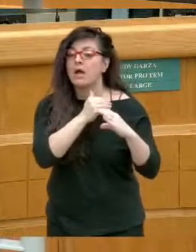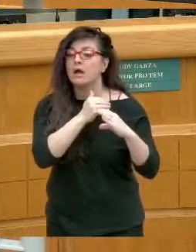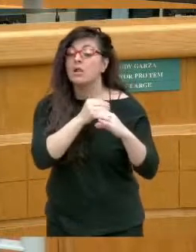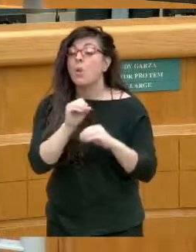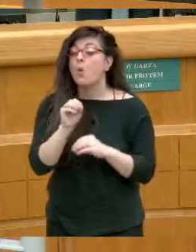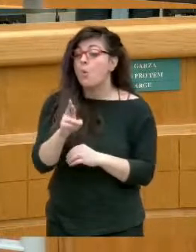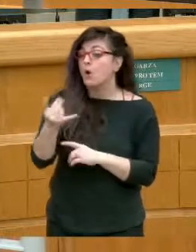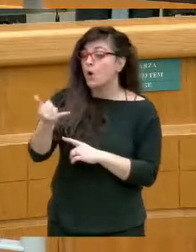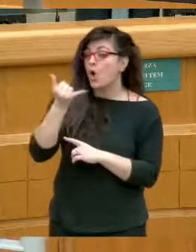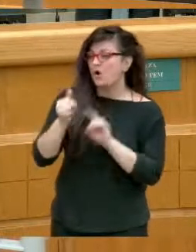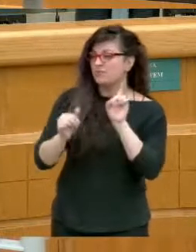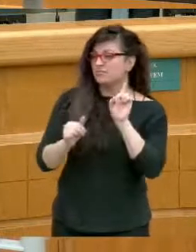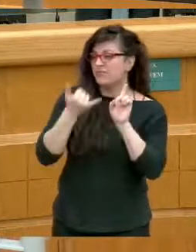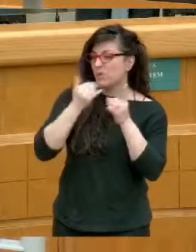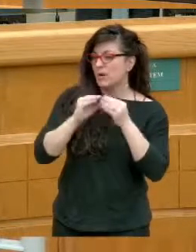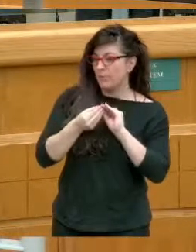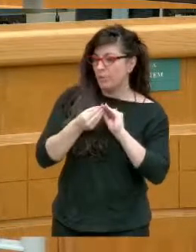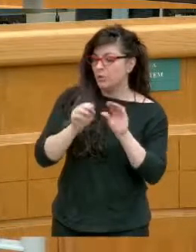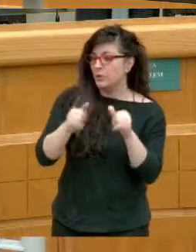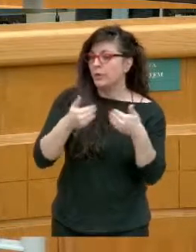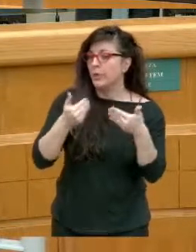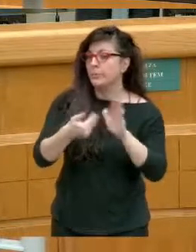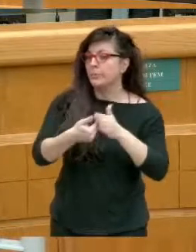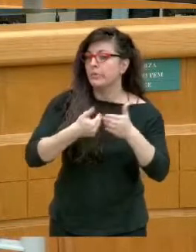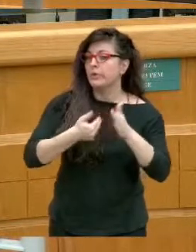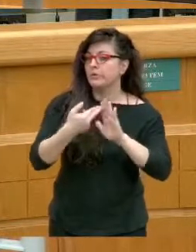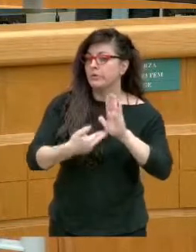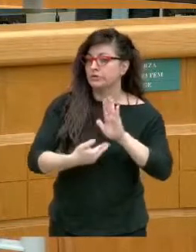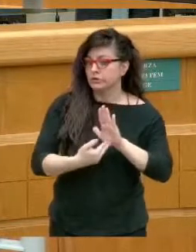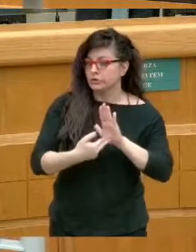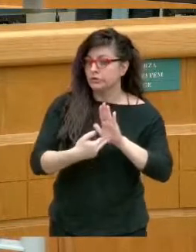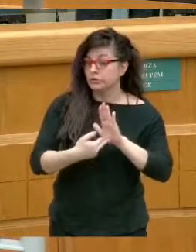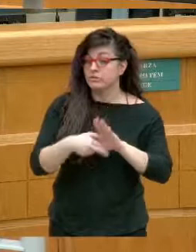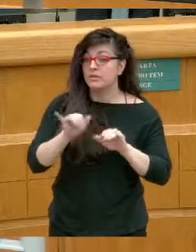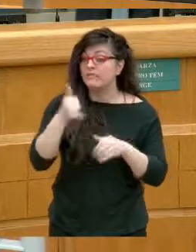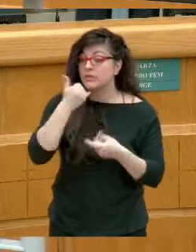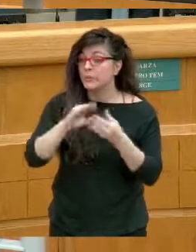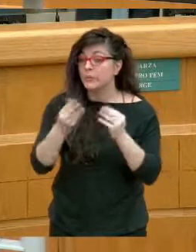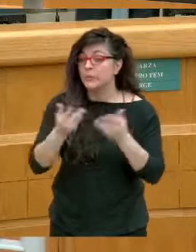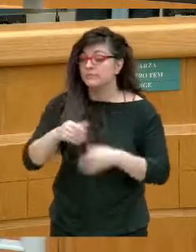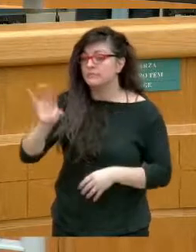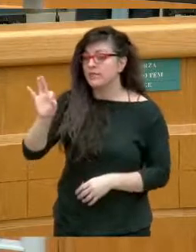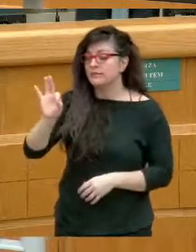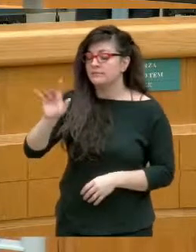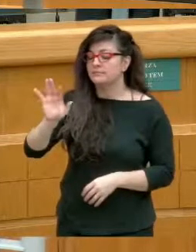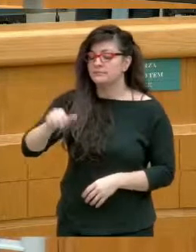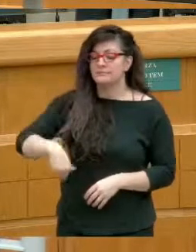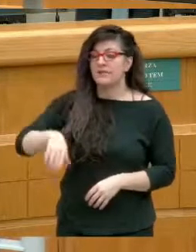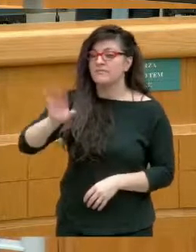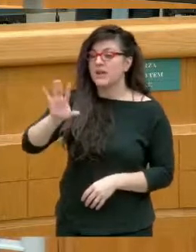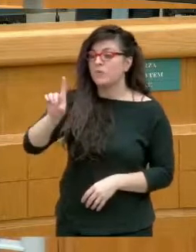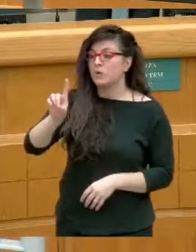for the testing event. And so that number to call is